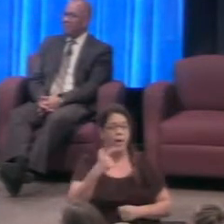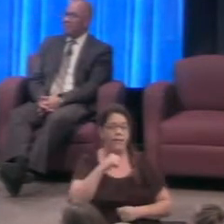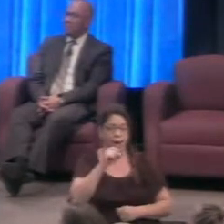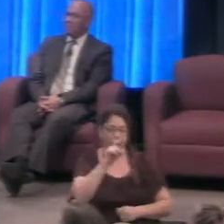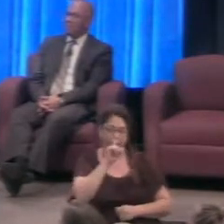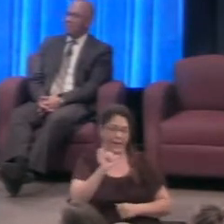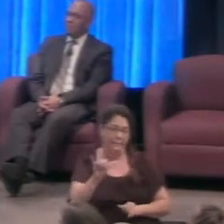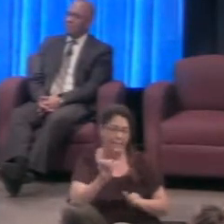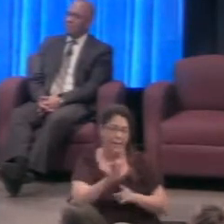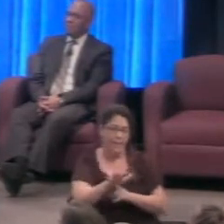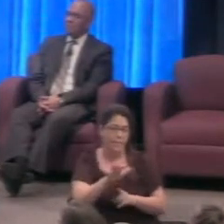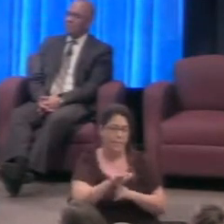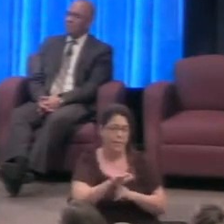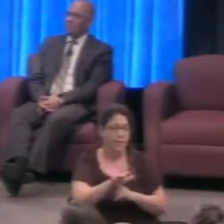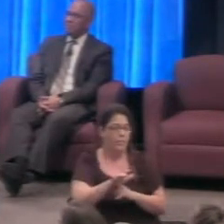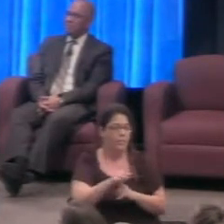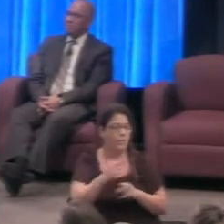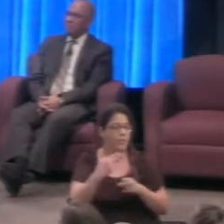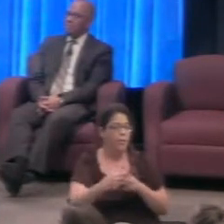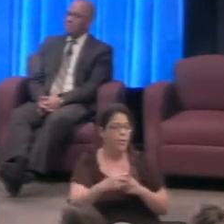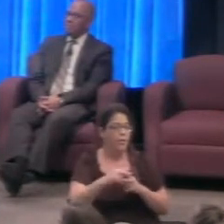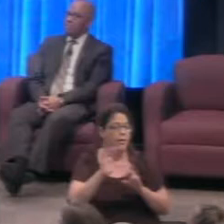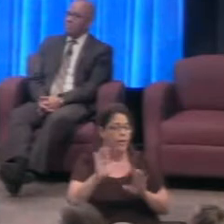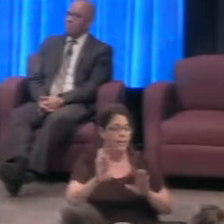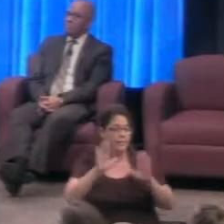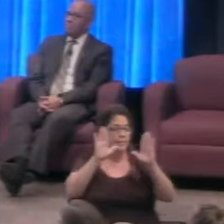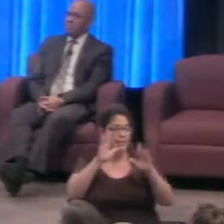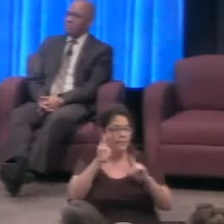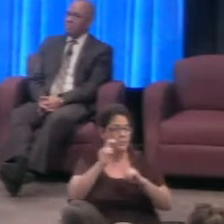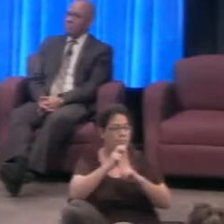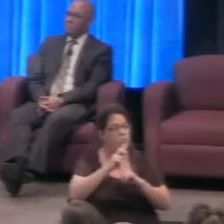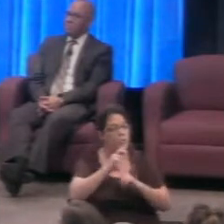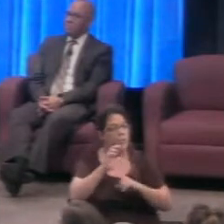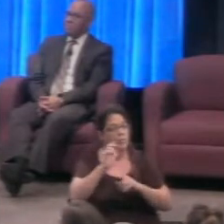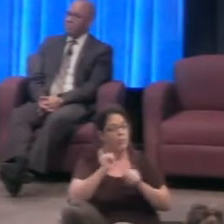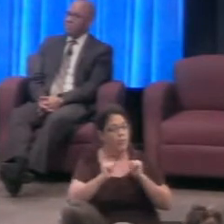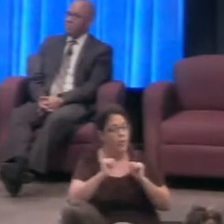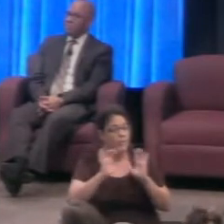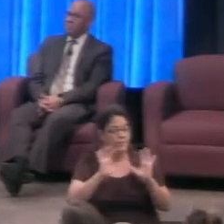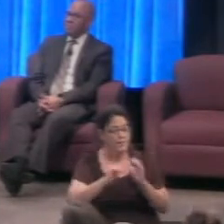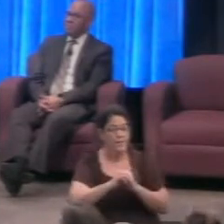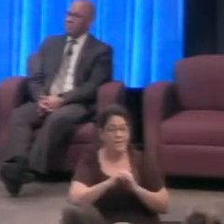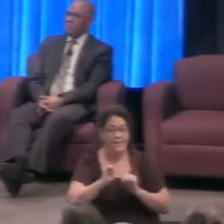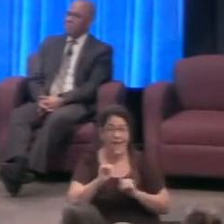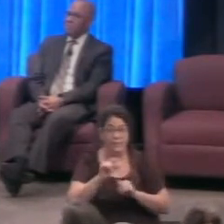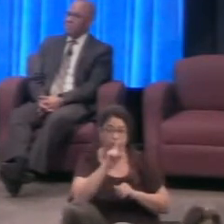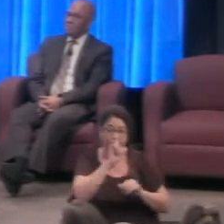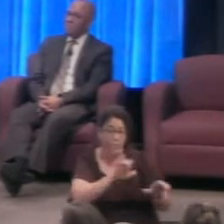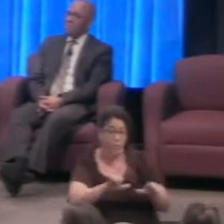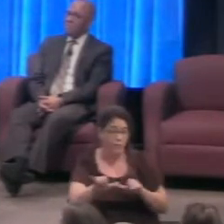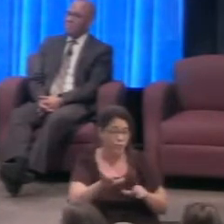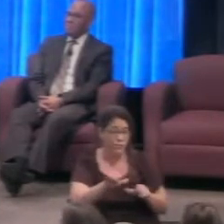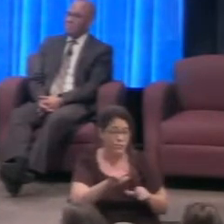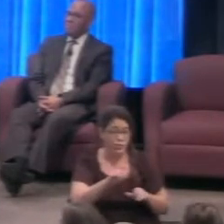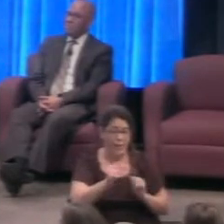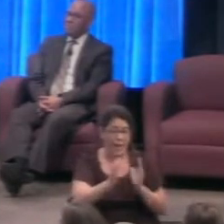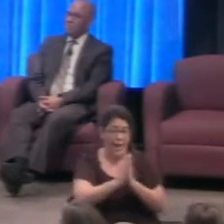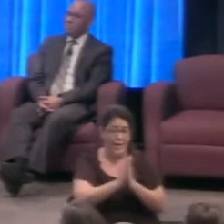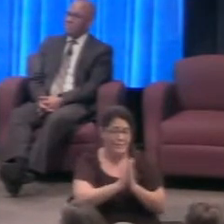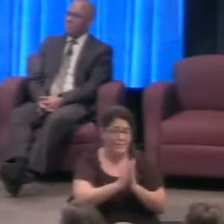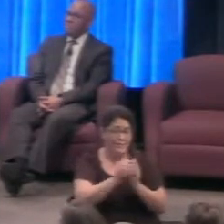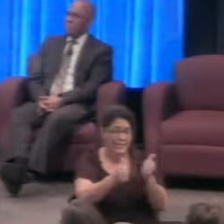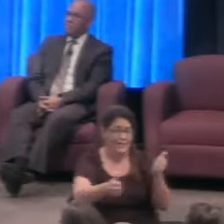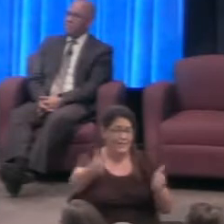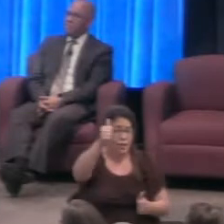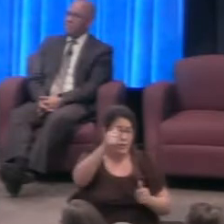is important, is excellent performance. Because as Mr. Thompson read earlier, that's the key. You could ask the senior leaders,